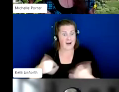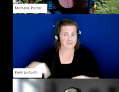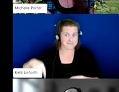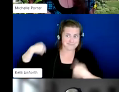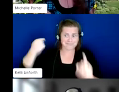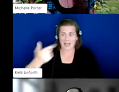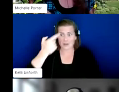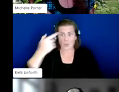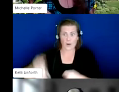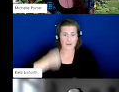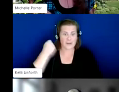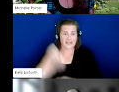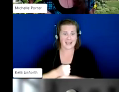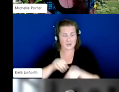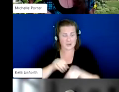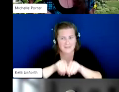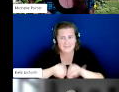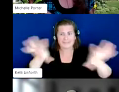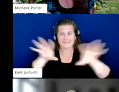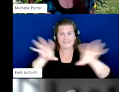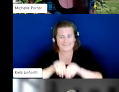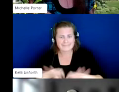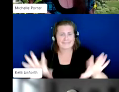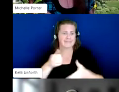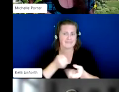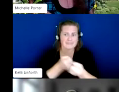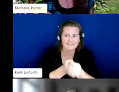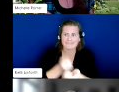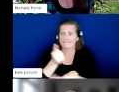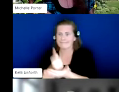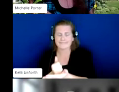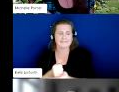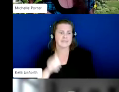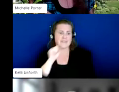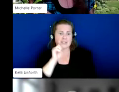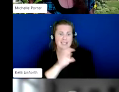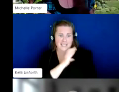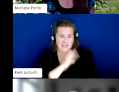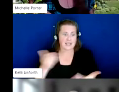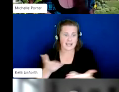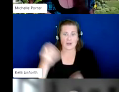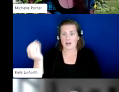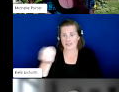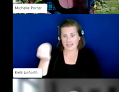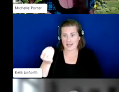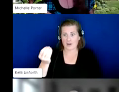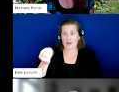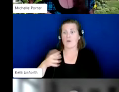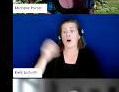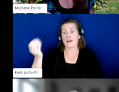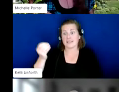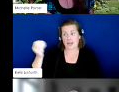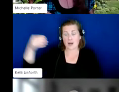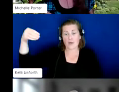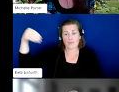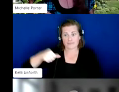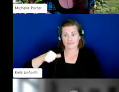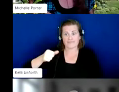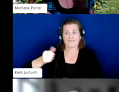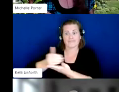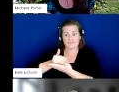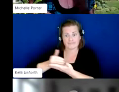through the Ministry for Seniors and Accessibility, where we're mandated and funded through that program. So we continue to do